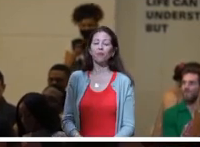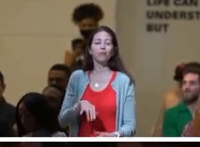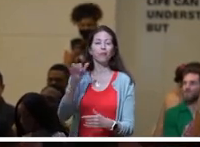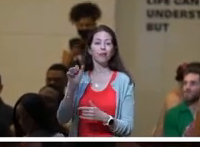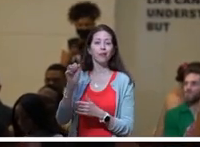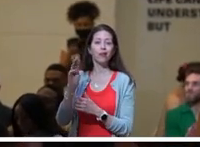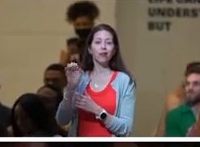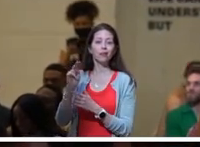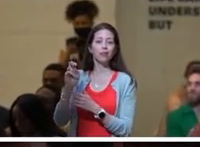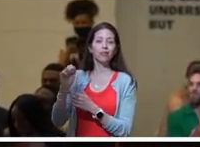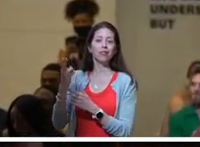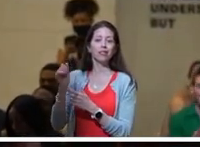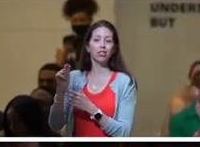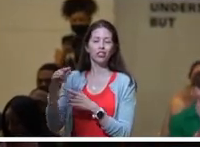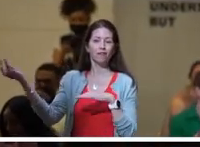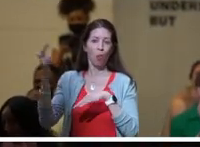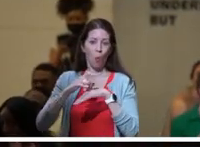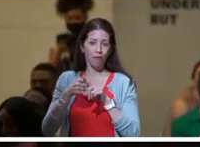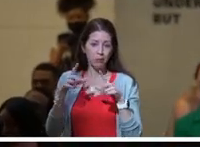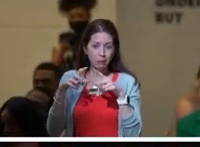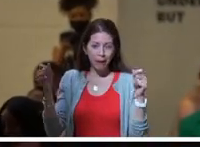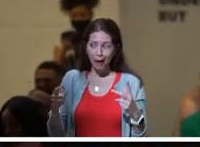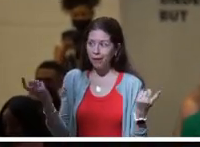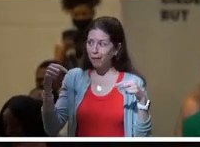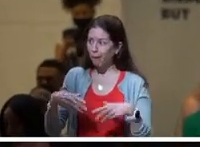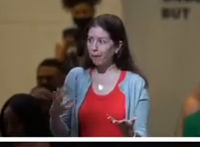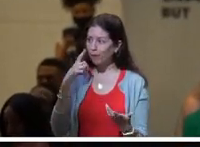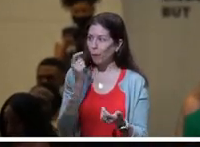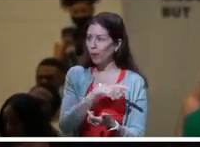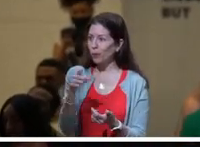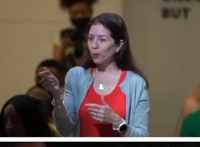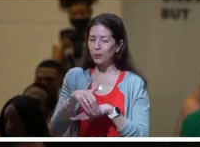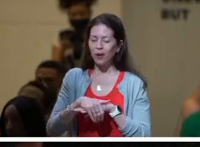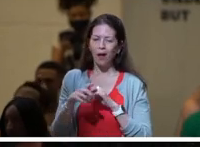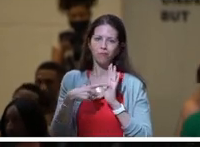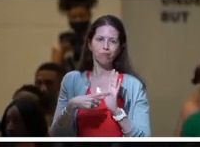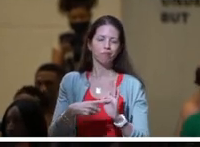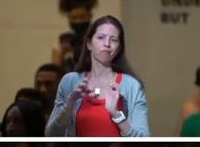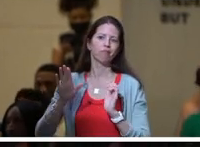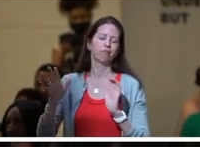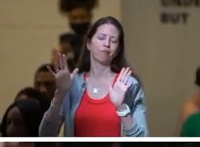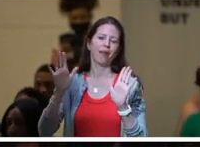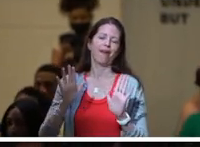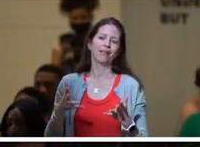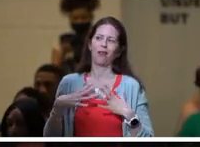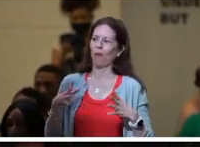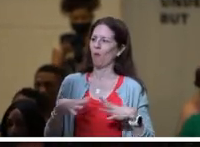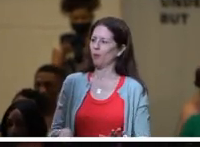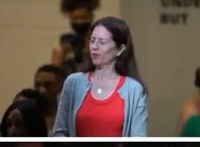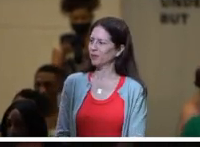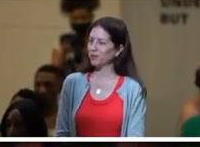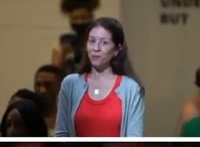flown all the way from Japan to be here for you guys tonight to show an amazing collection. I want y'all to show some love for